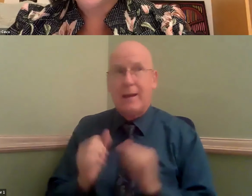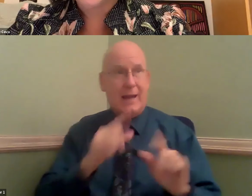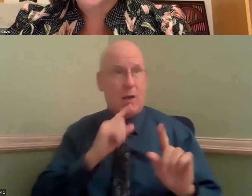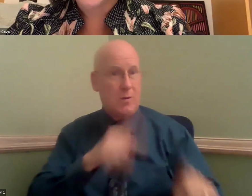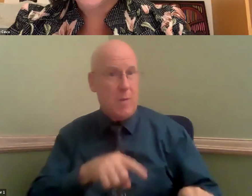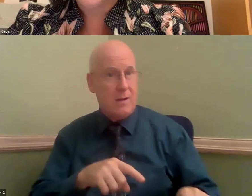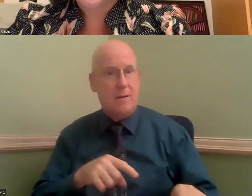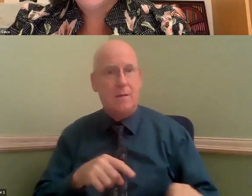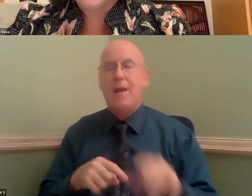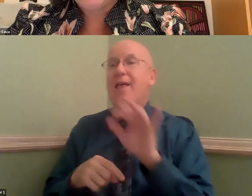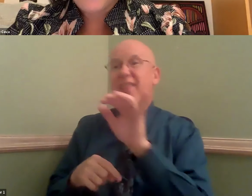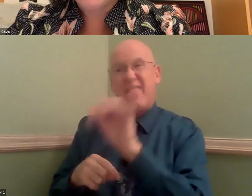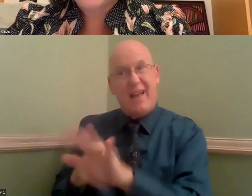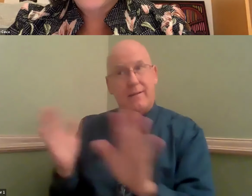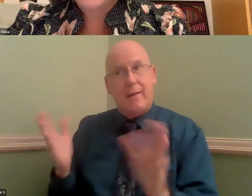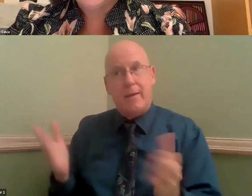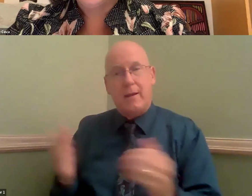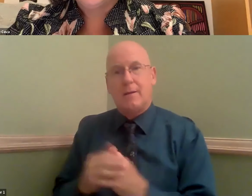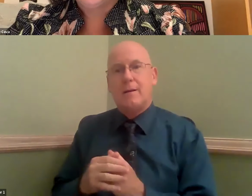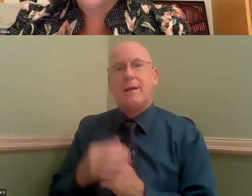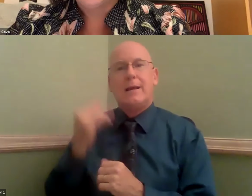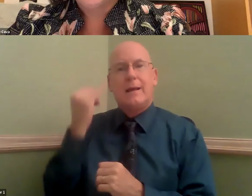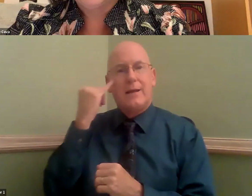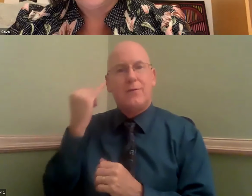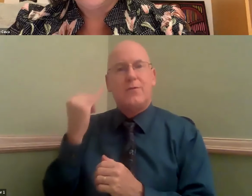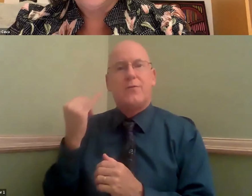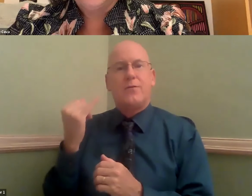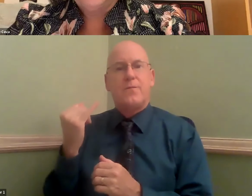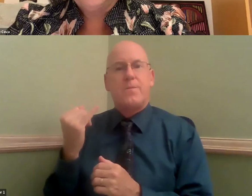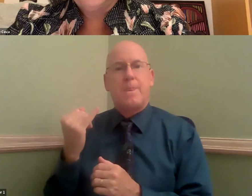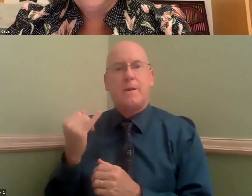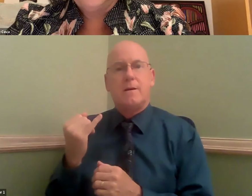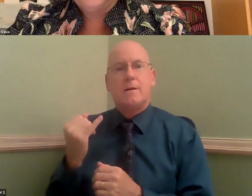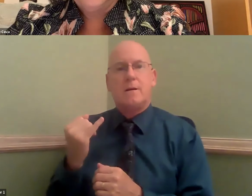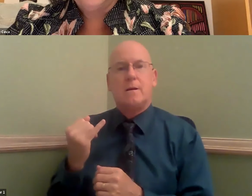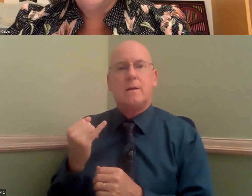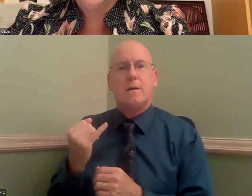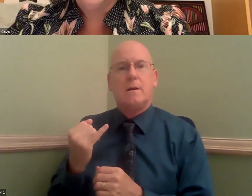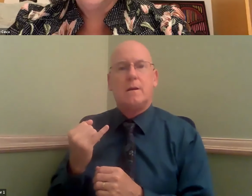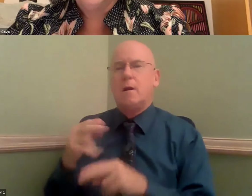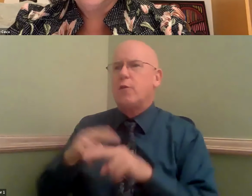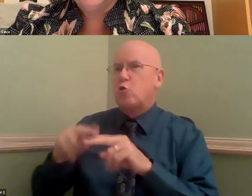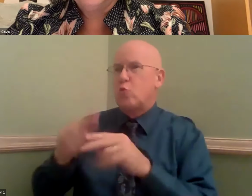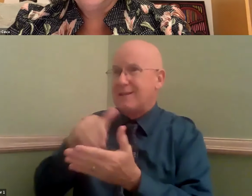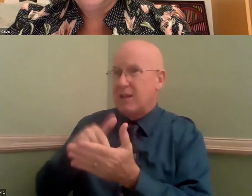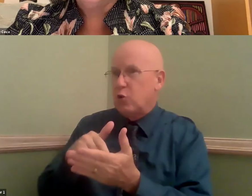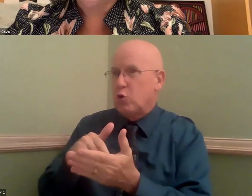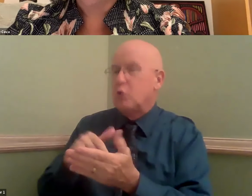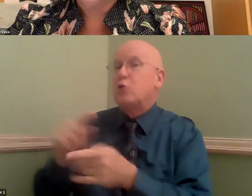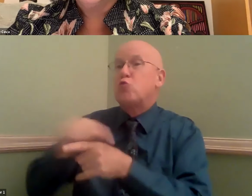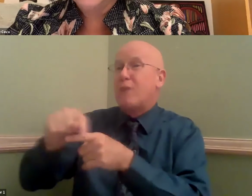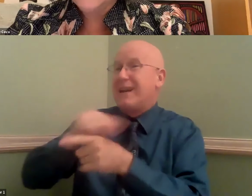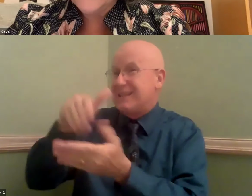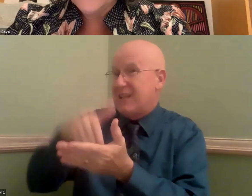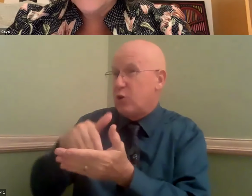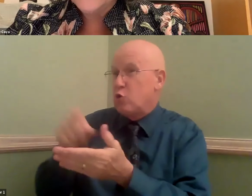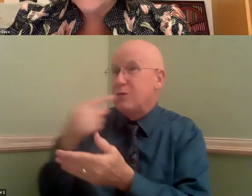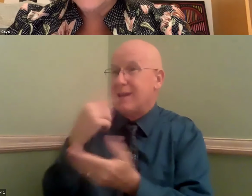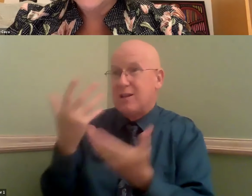this is the kind of thing that if you would have, the training center you said that you went and visited, quite honestly, wouldn't even existed if you